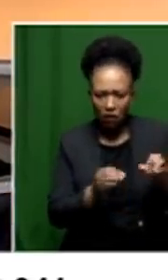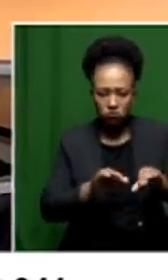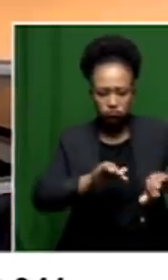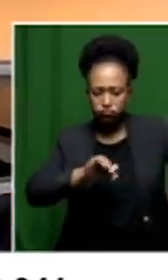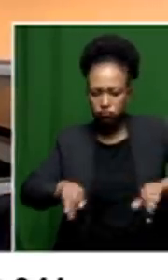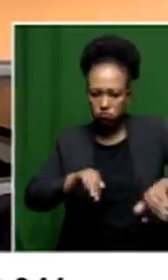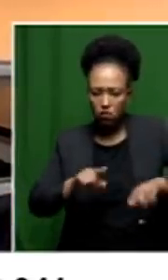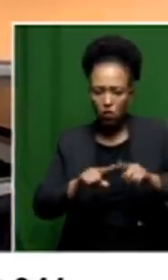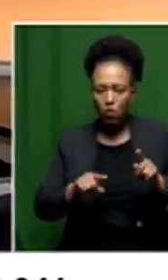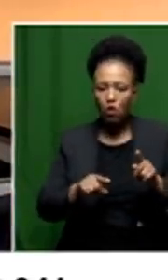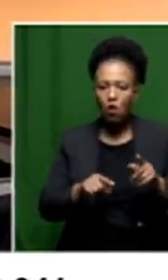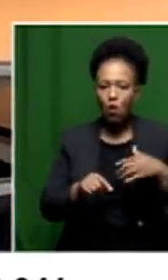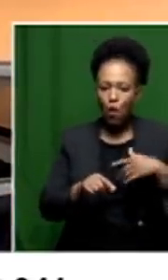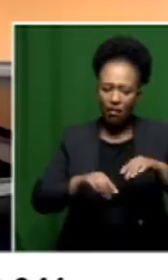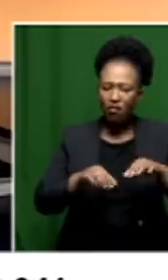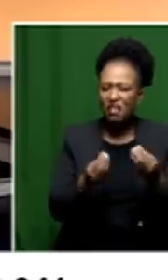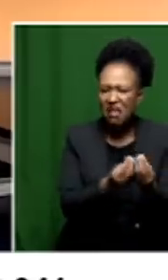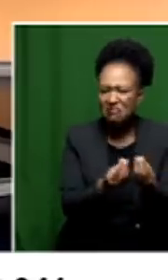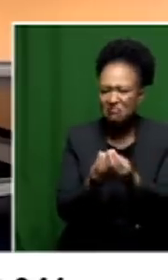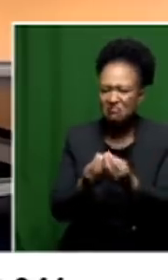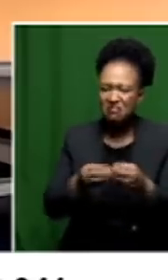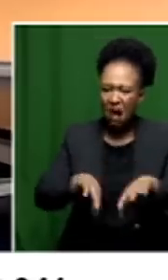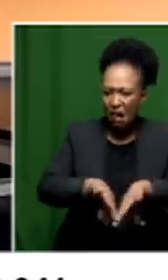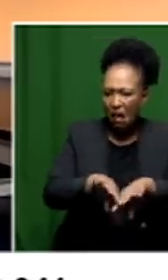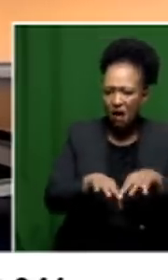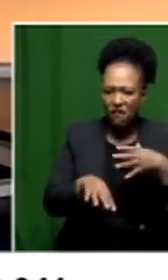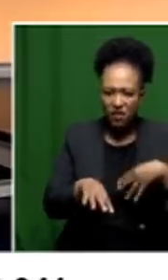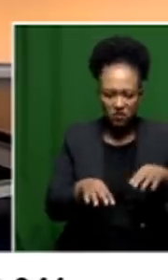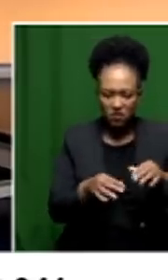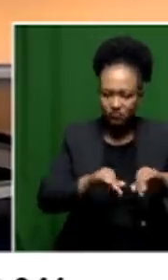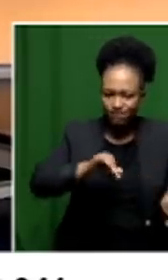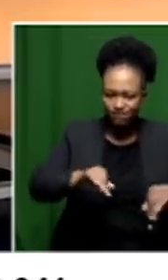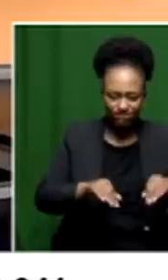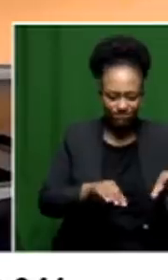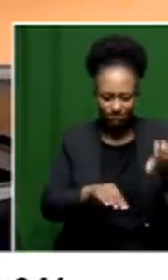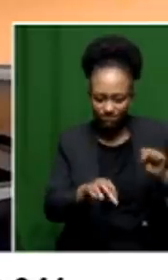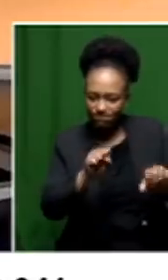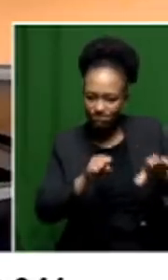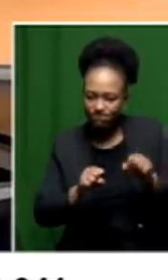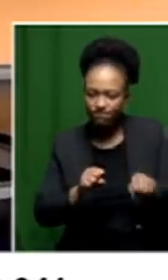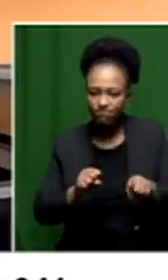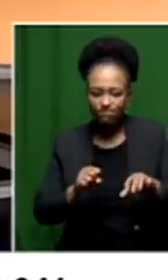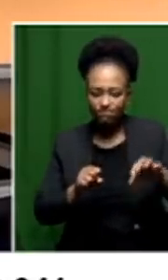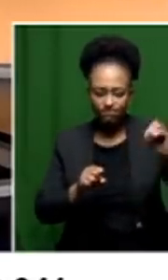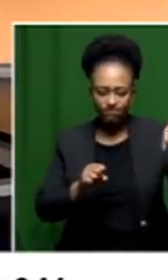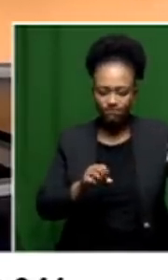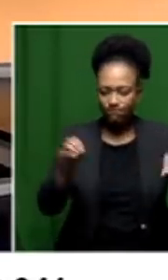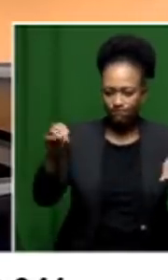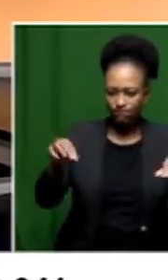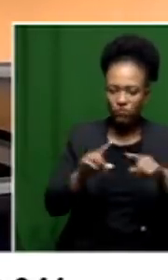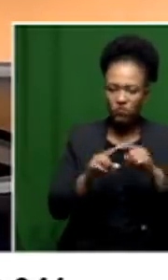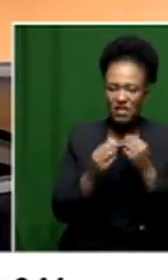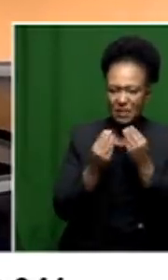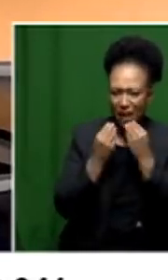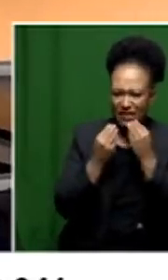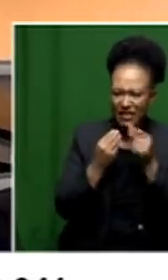separate some of the biodegradable waste from that which is not, because the story of